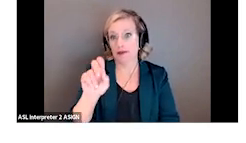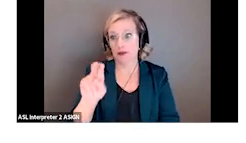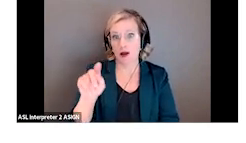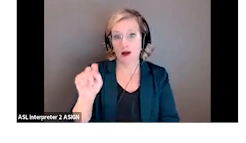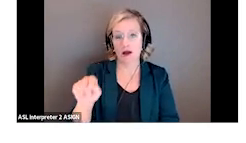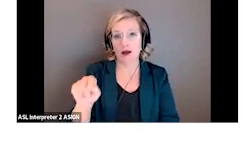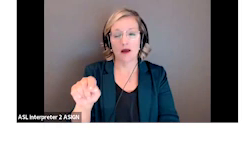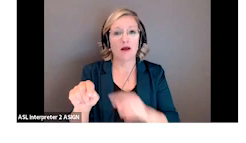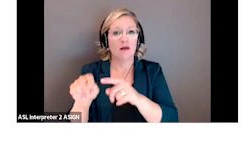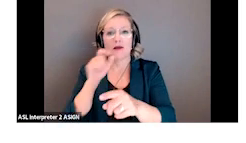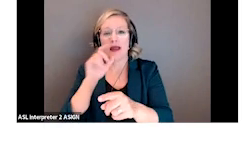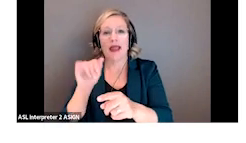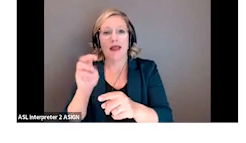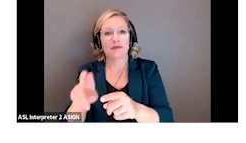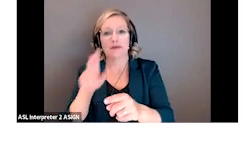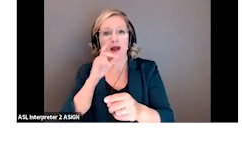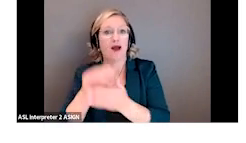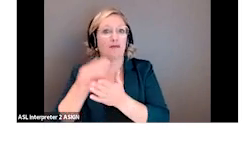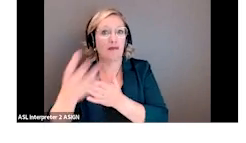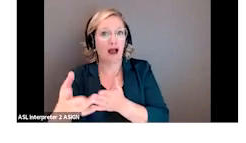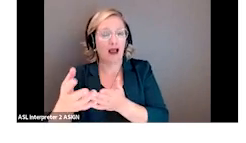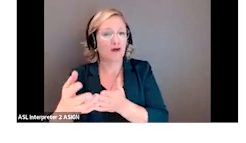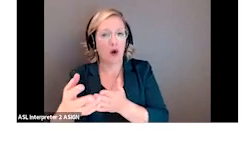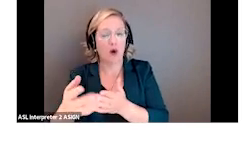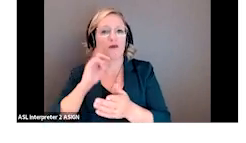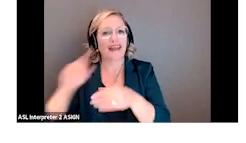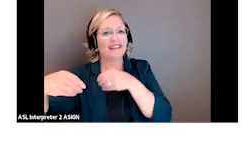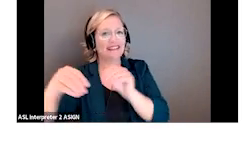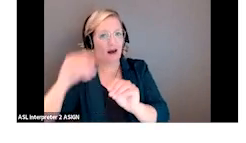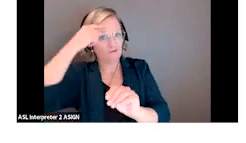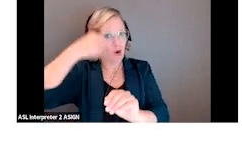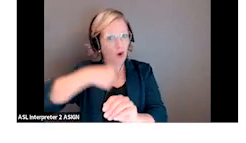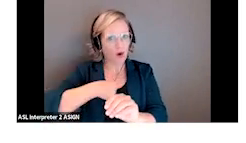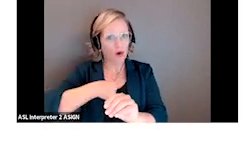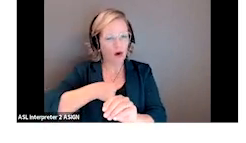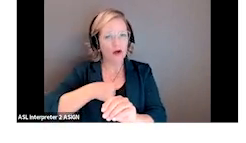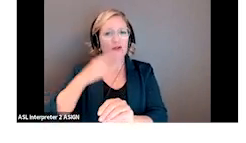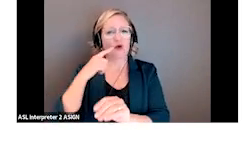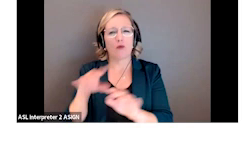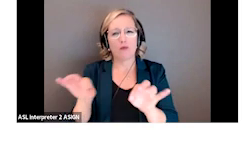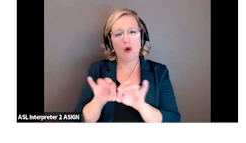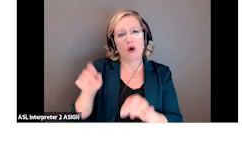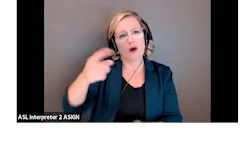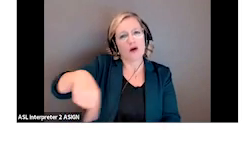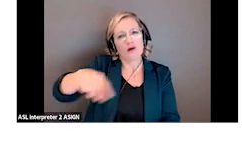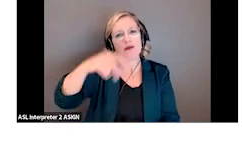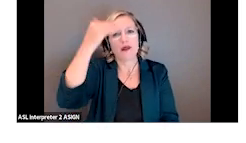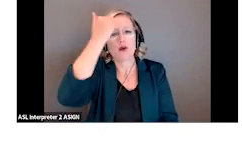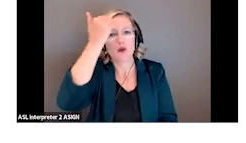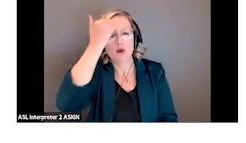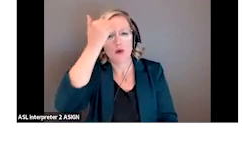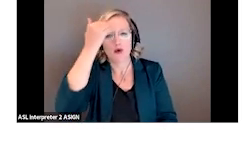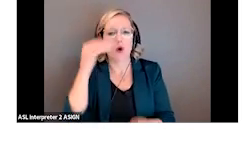they're selling it through Amazon. So wholesale doesn't matter. We need to know your product cost of goods sold,